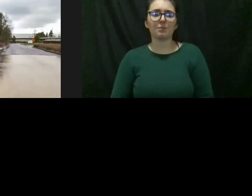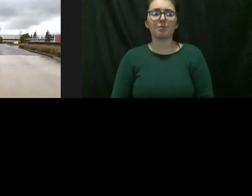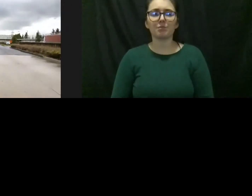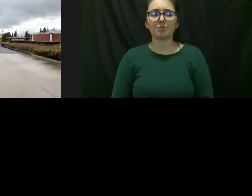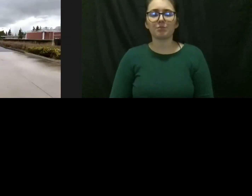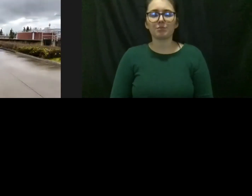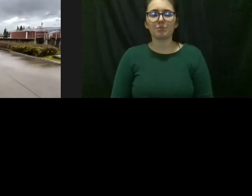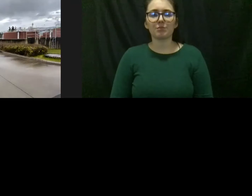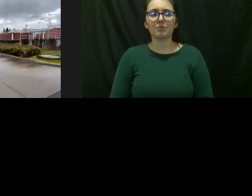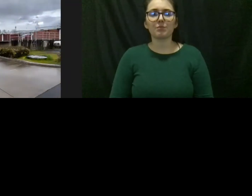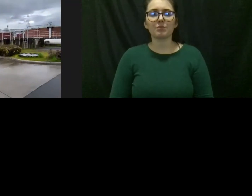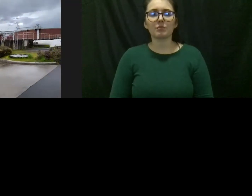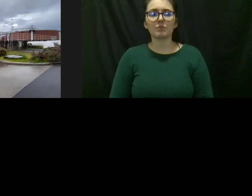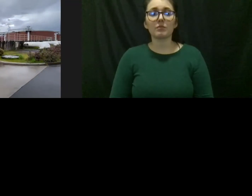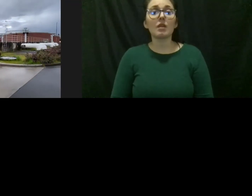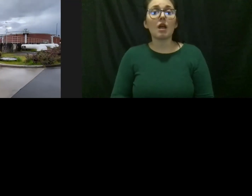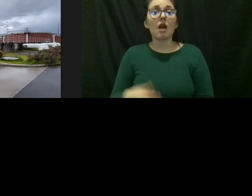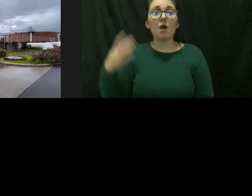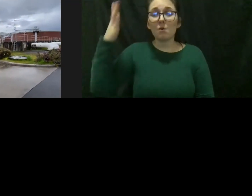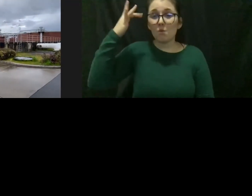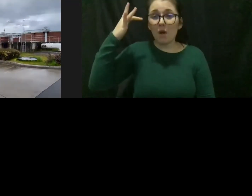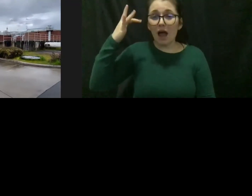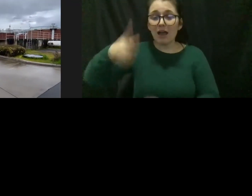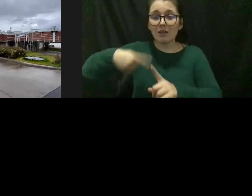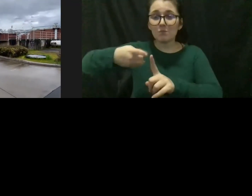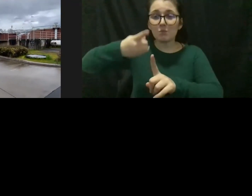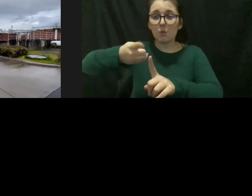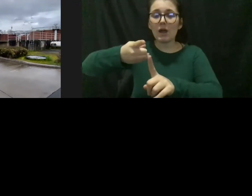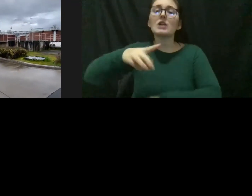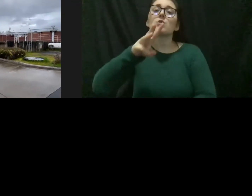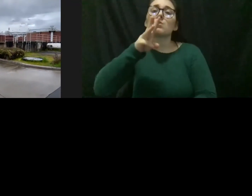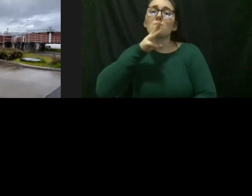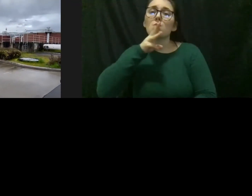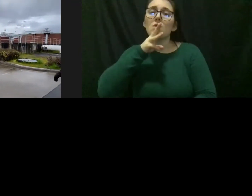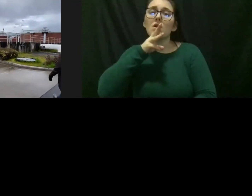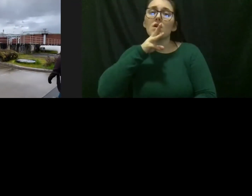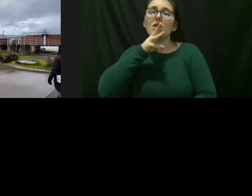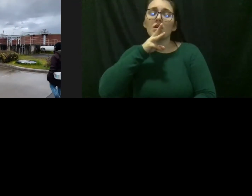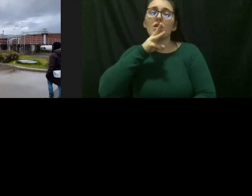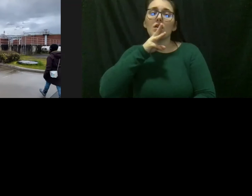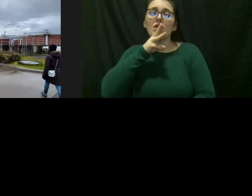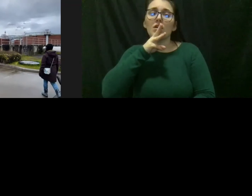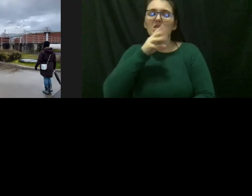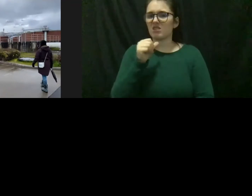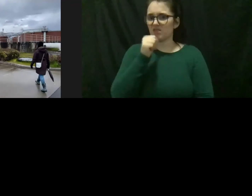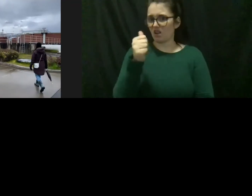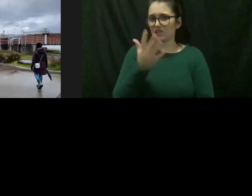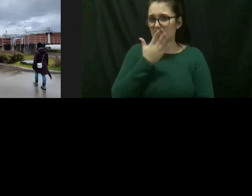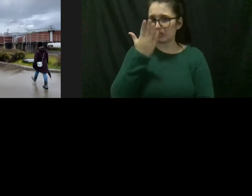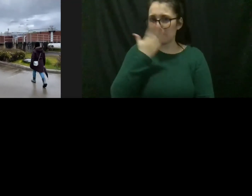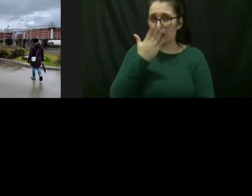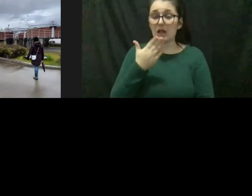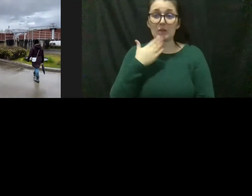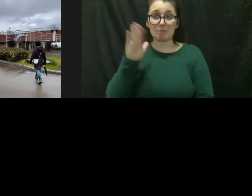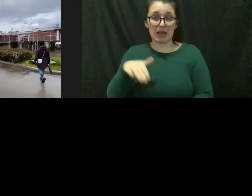And that's so that when we discharge the water, it'll actually diffuse up through the rocks. It doesn't smell as bad as it